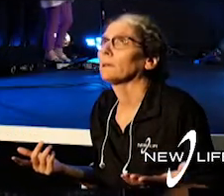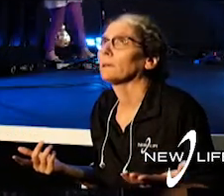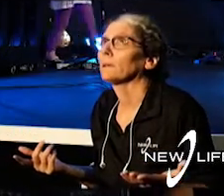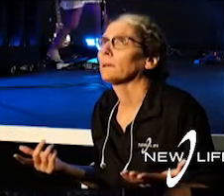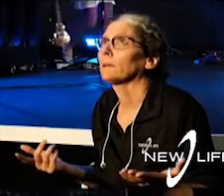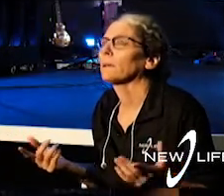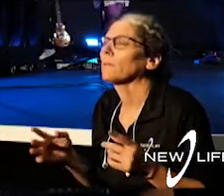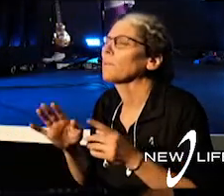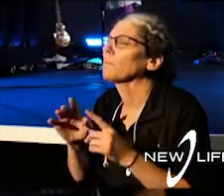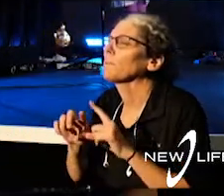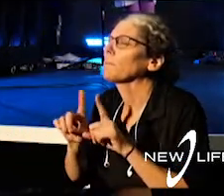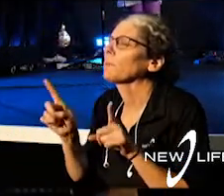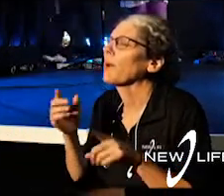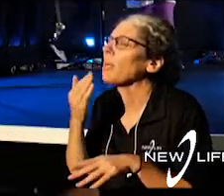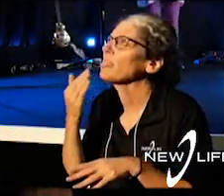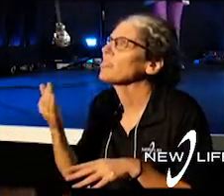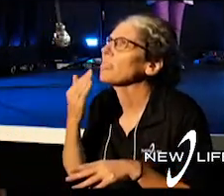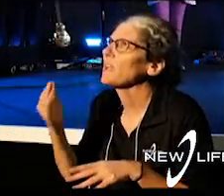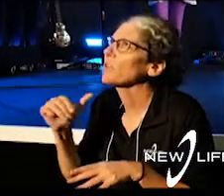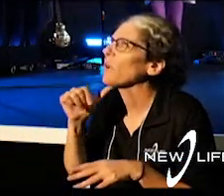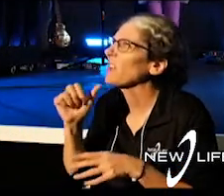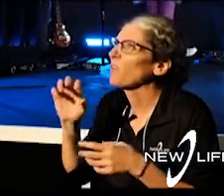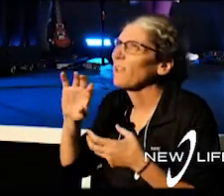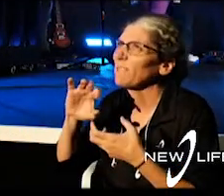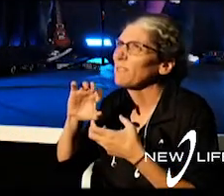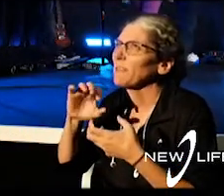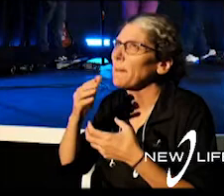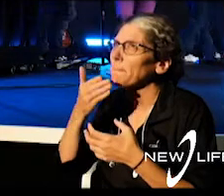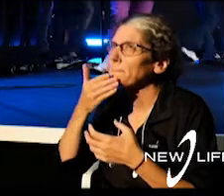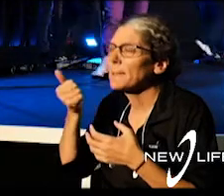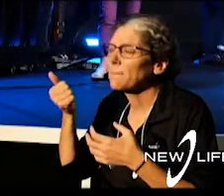But thank you that I don't have to solve this stuff on my own.